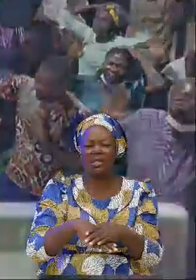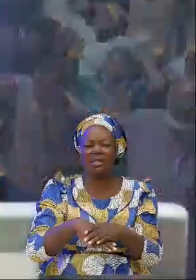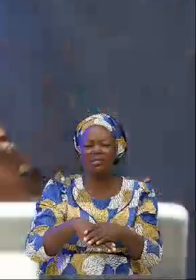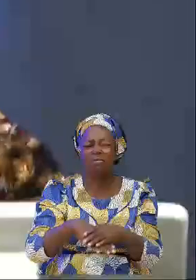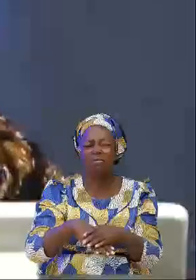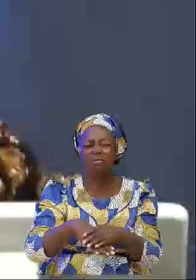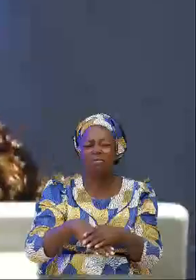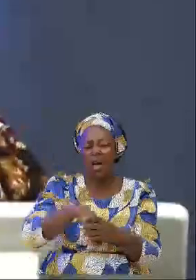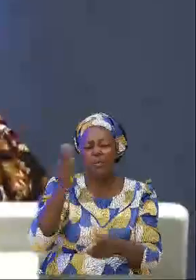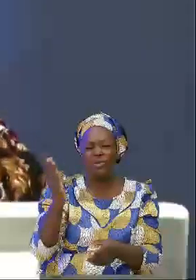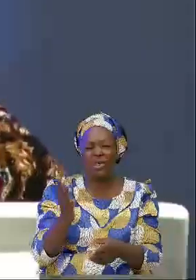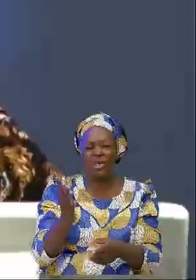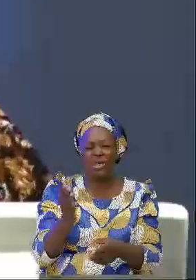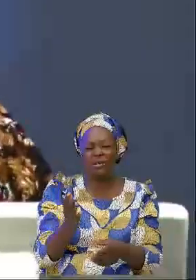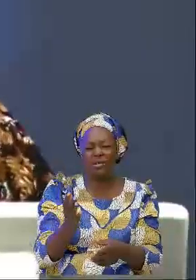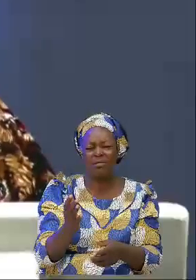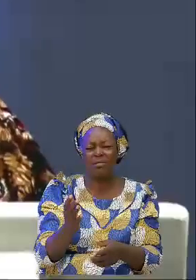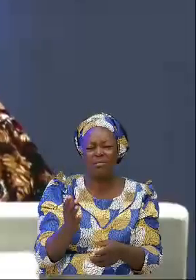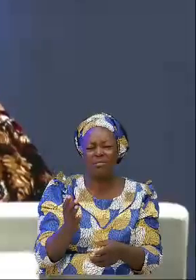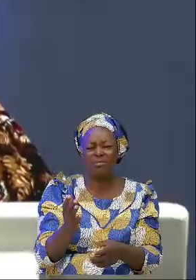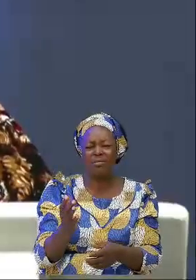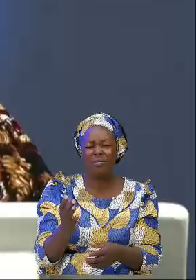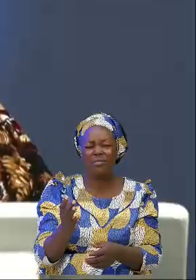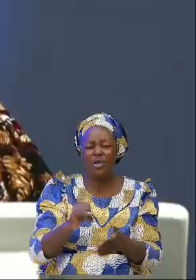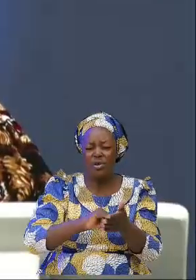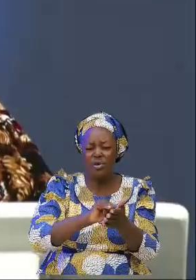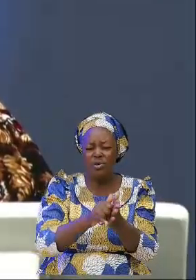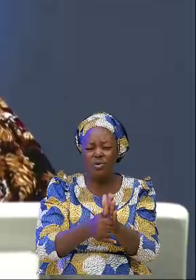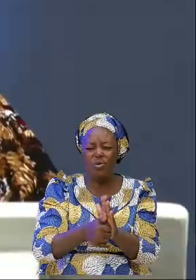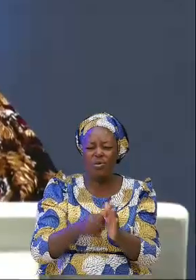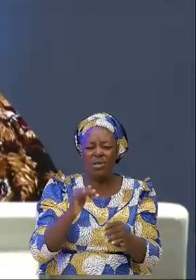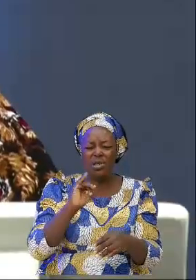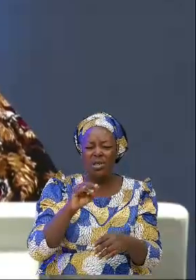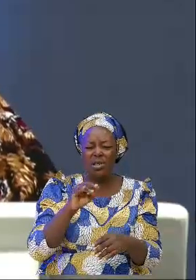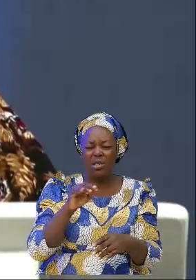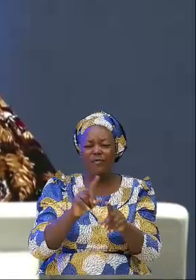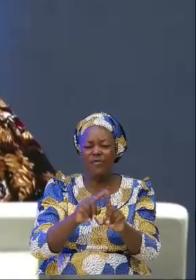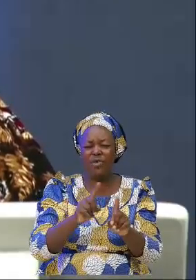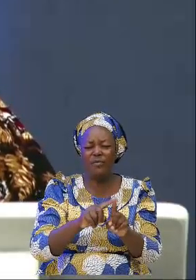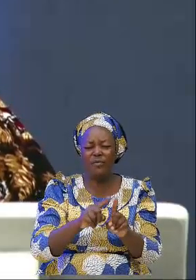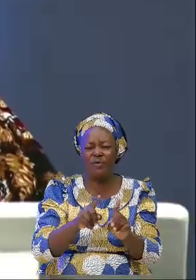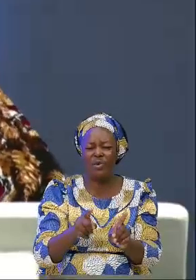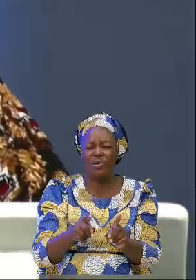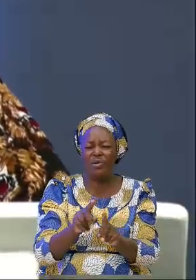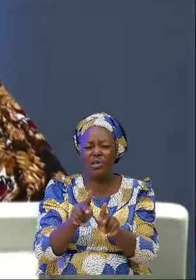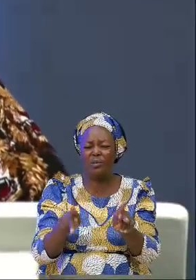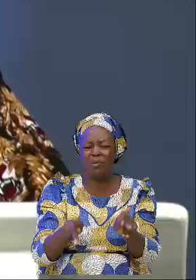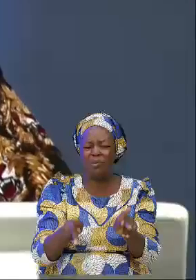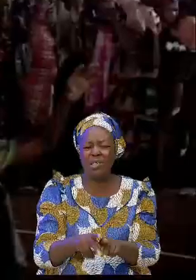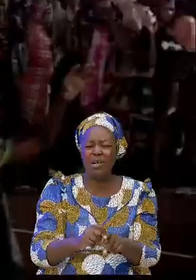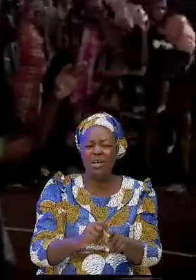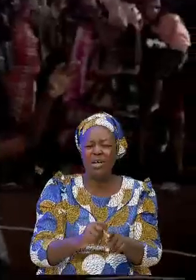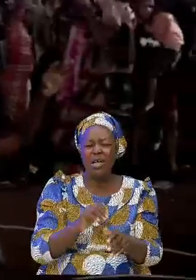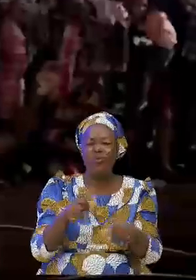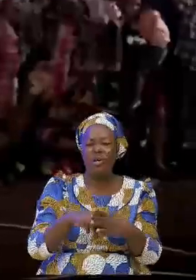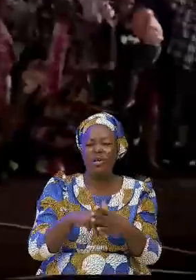Those who are here, inside, outside, Those are